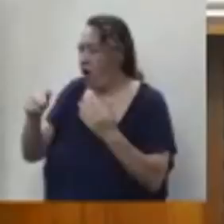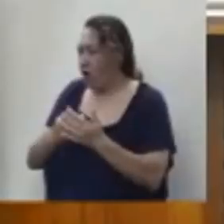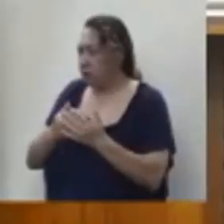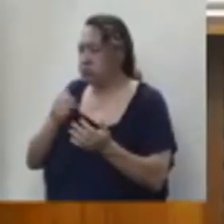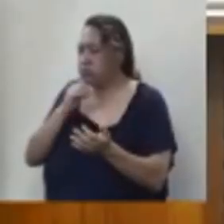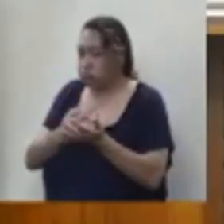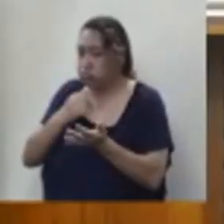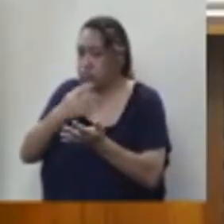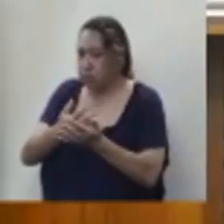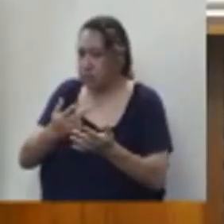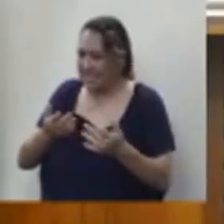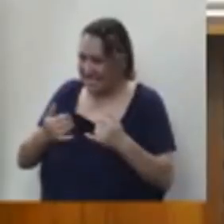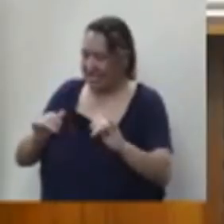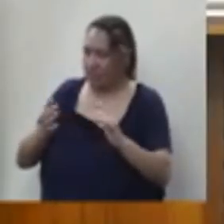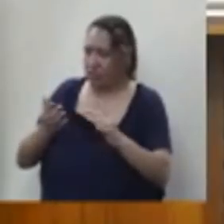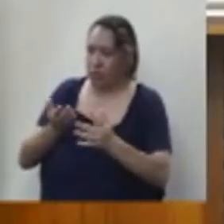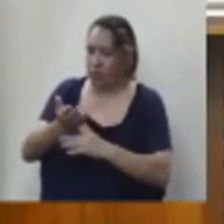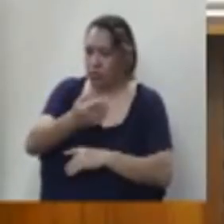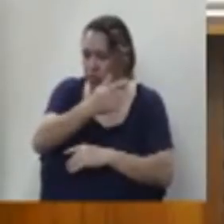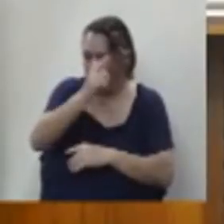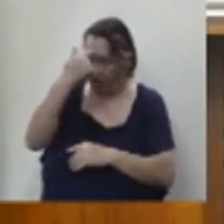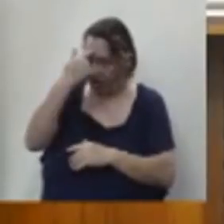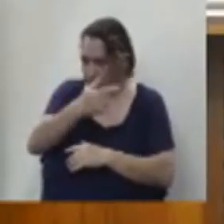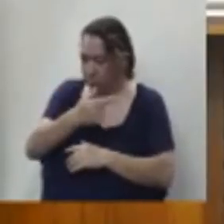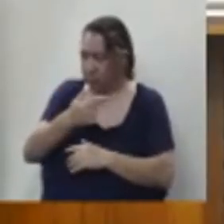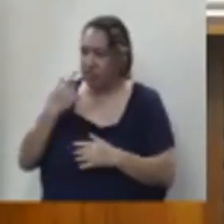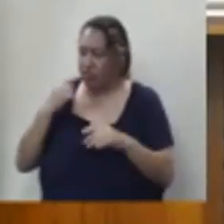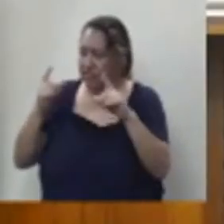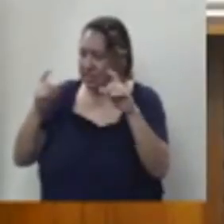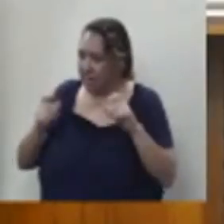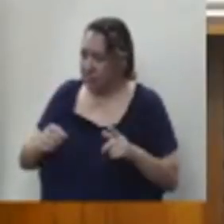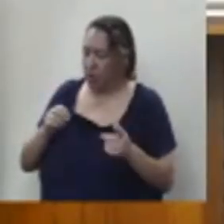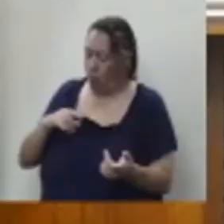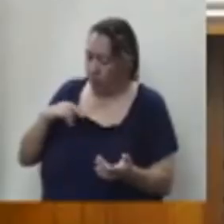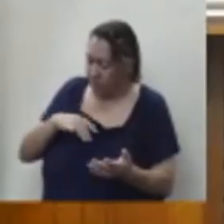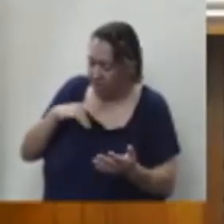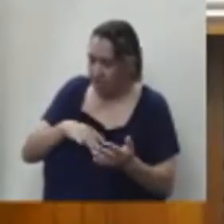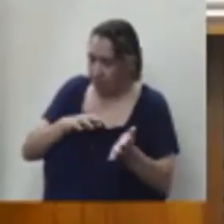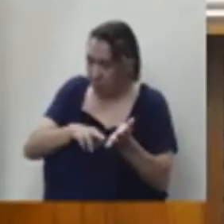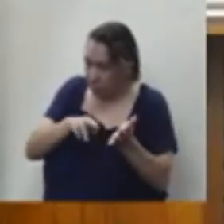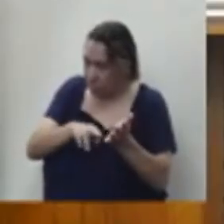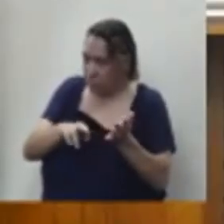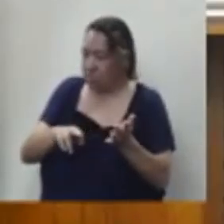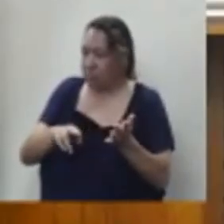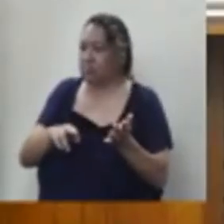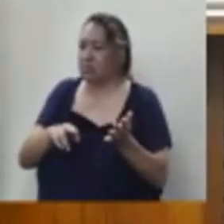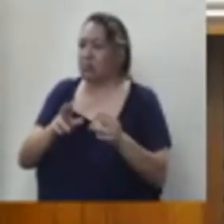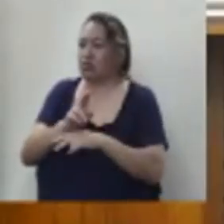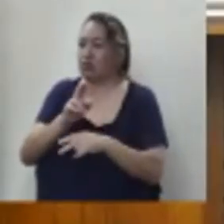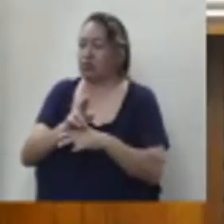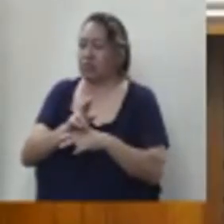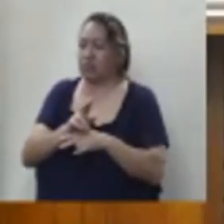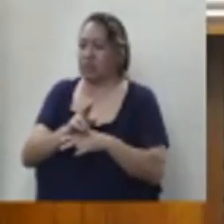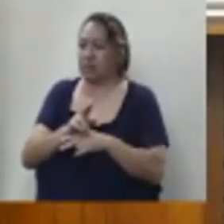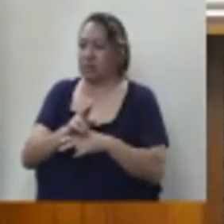regard to any types of testing or studying being done using anything other than non-FDA approved